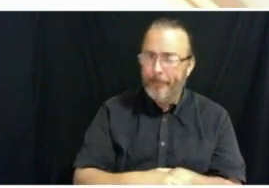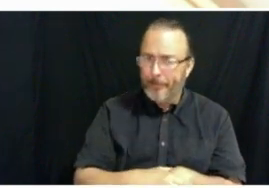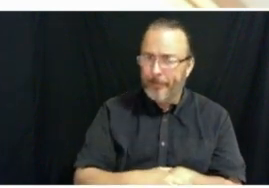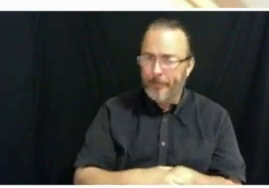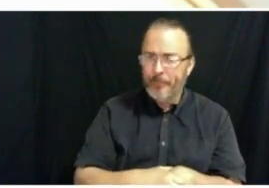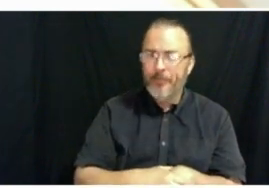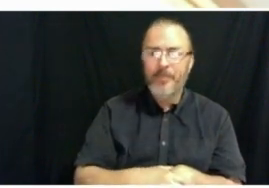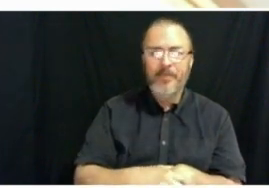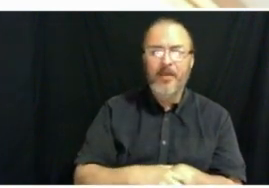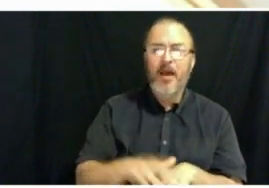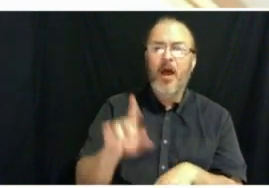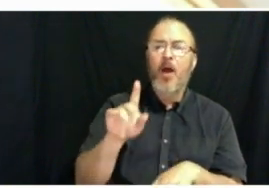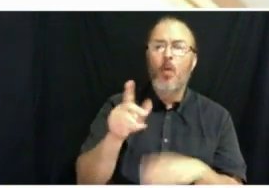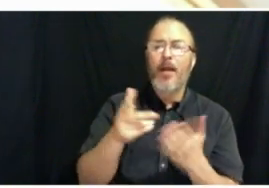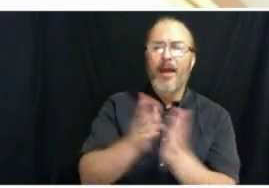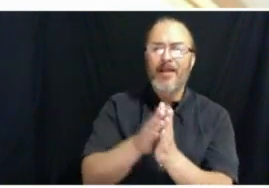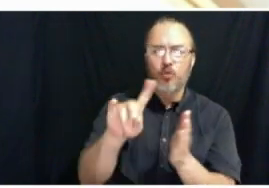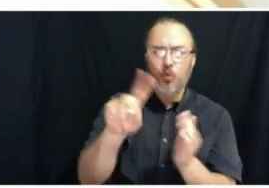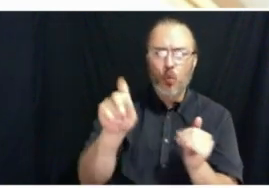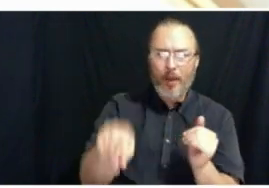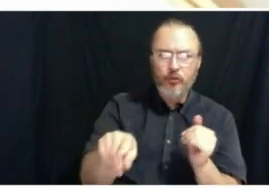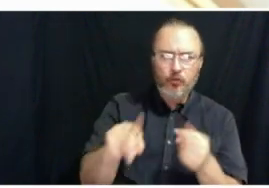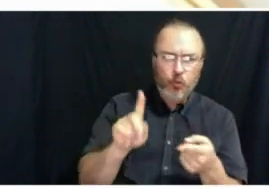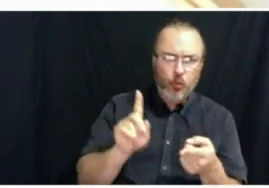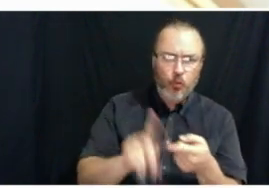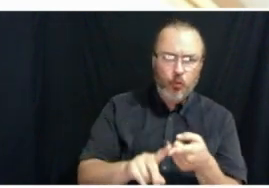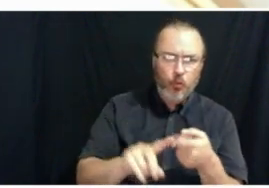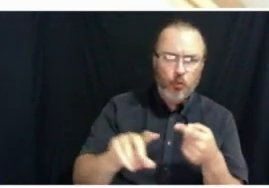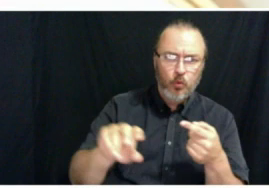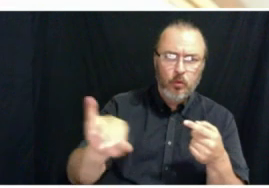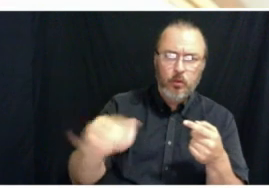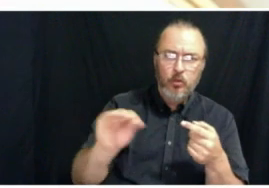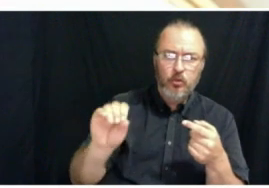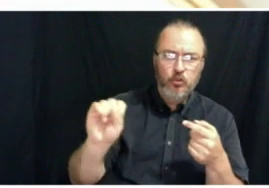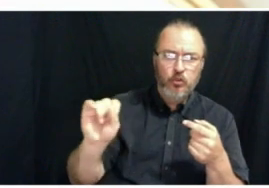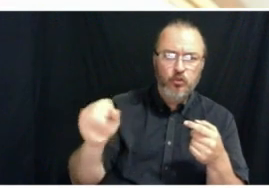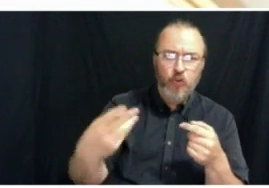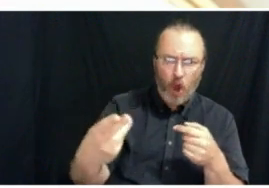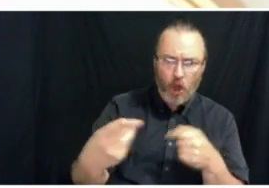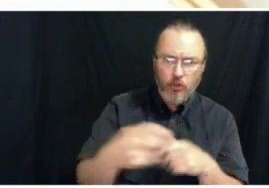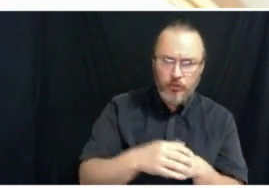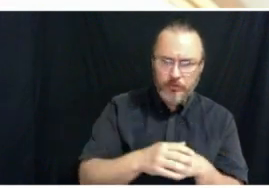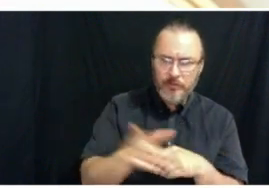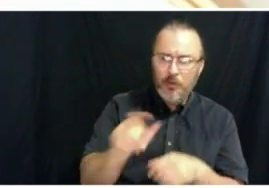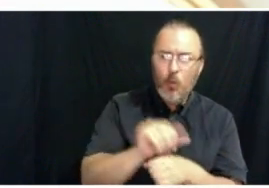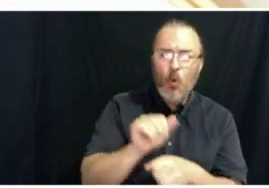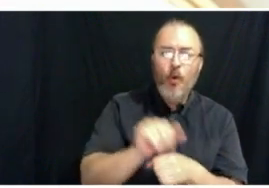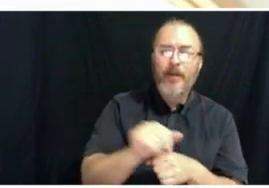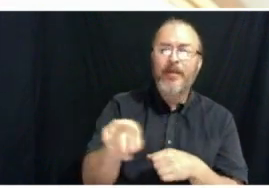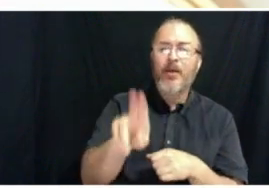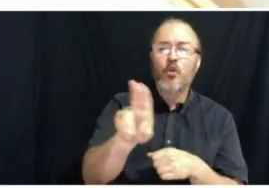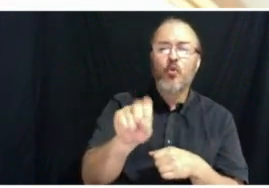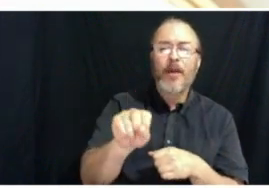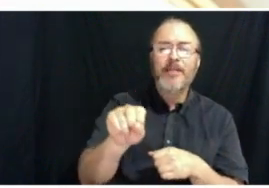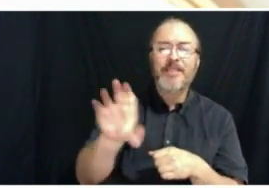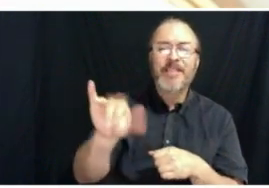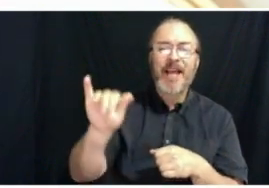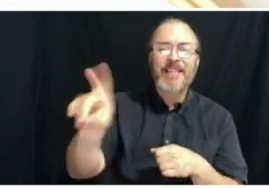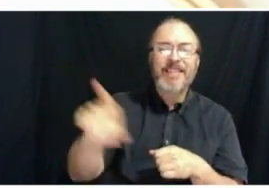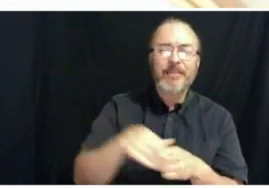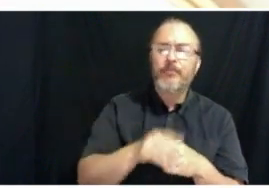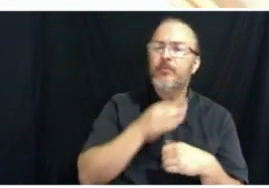question for Josh. Working there at USAID, how can governments